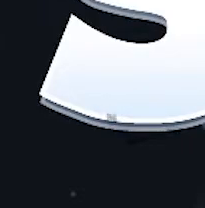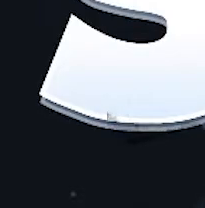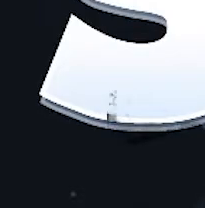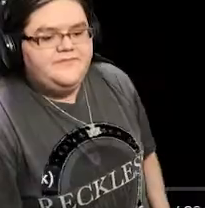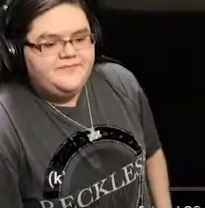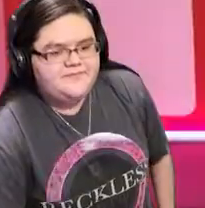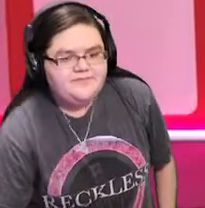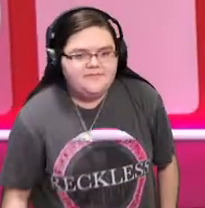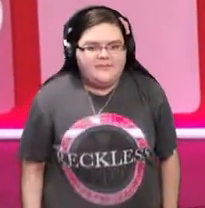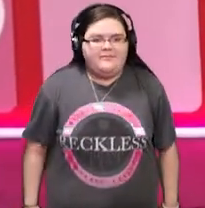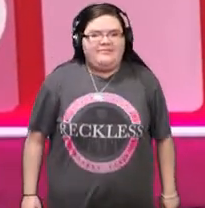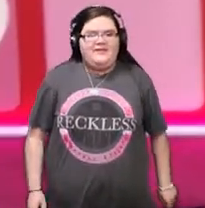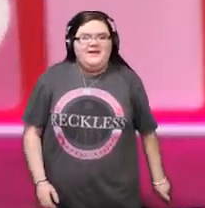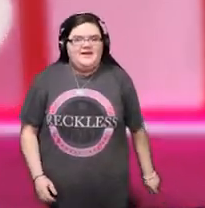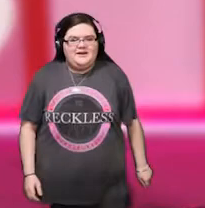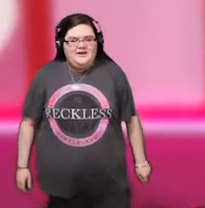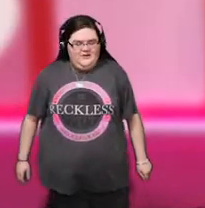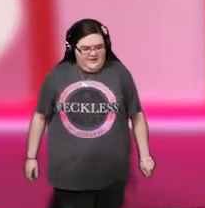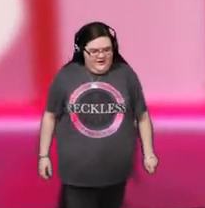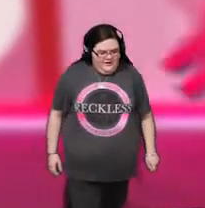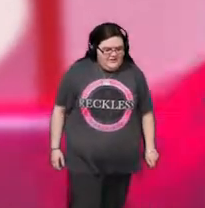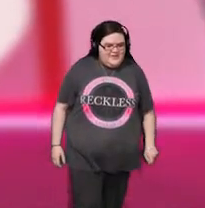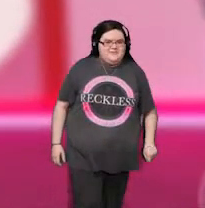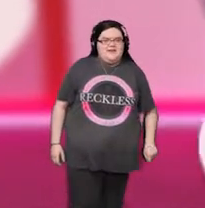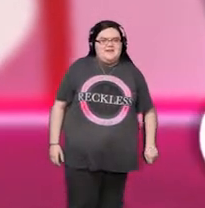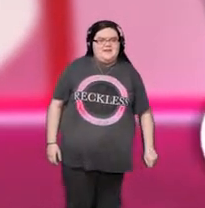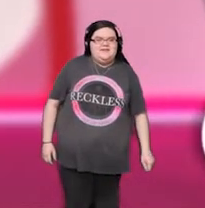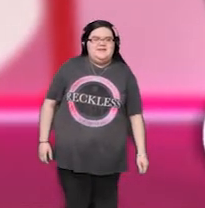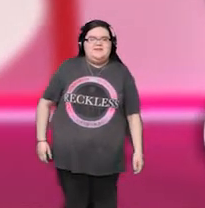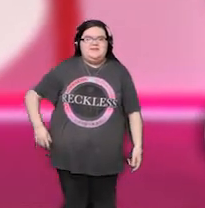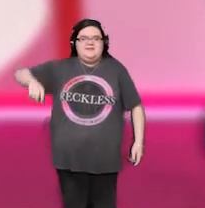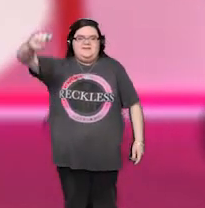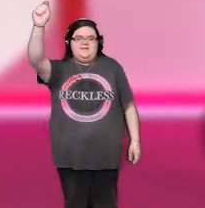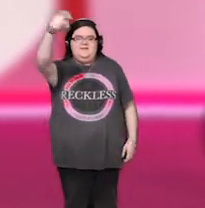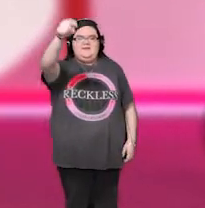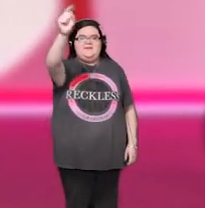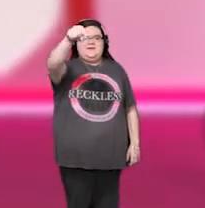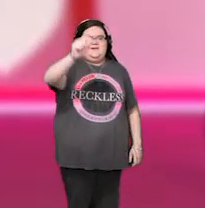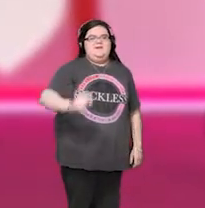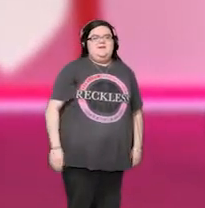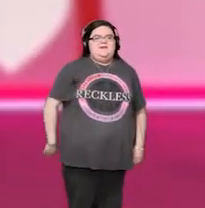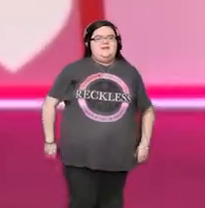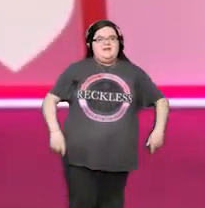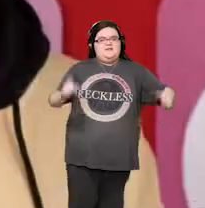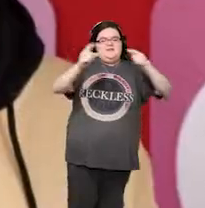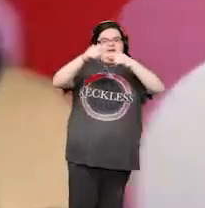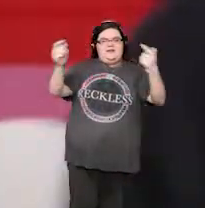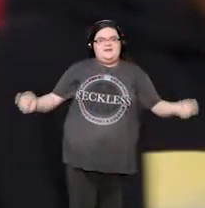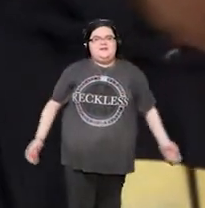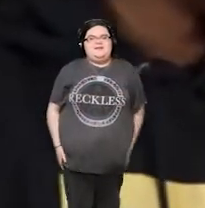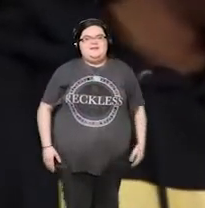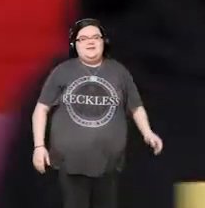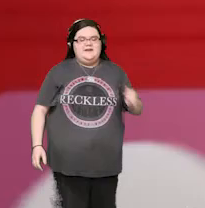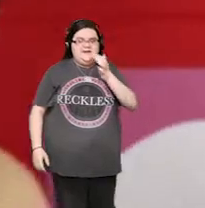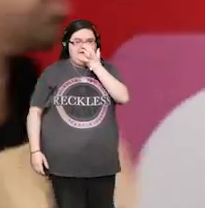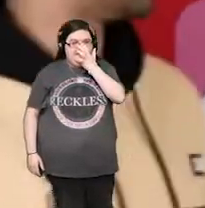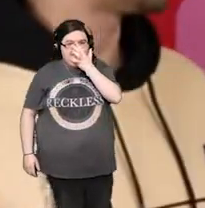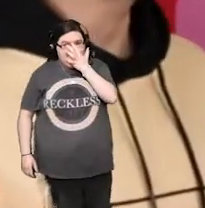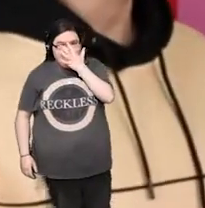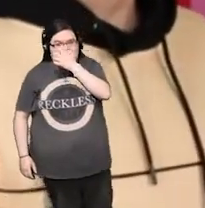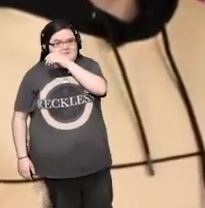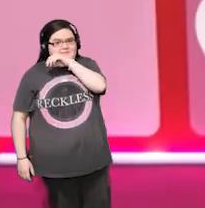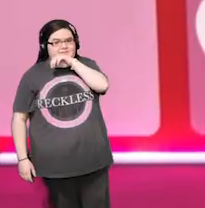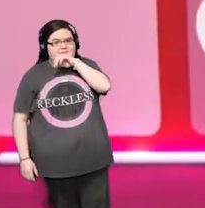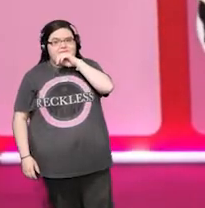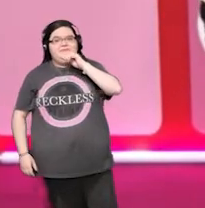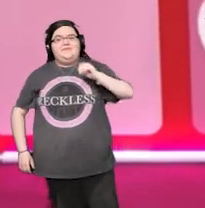boy. Alright, welcome to Sidemen. Hello, oh this is where they did the you know what I mean, the guess the date thing. Oh wow, where? The